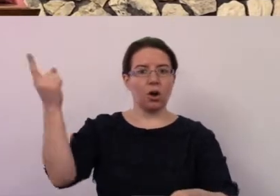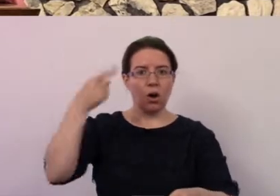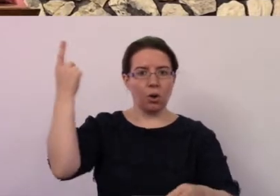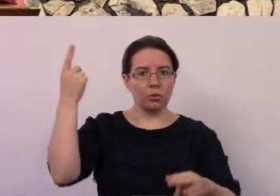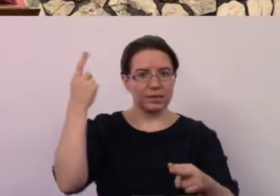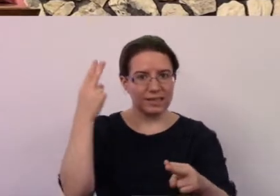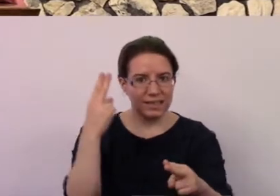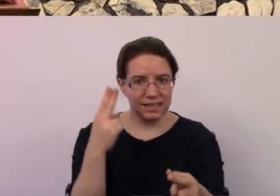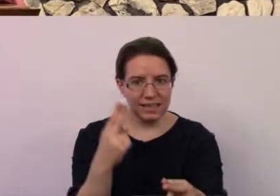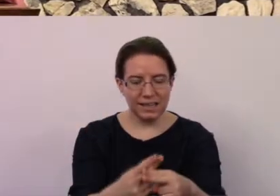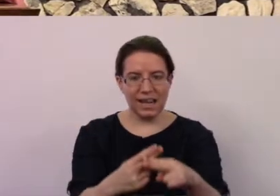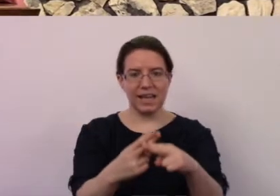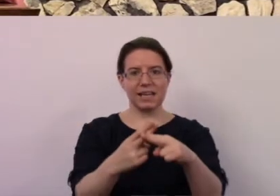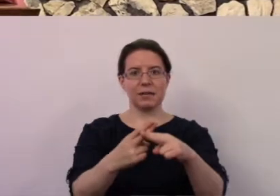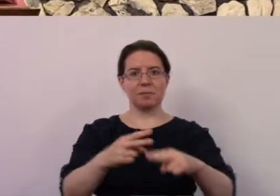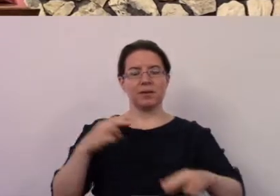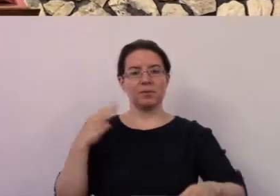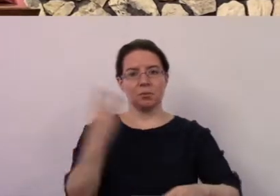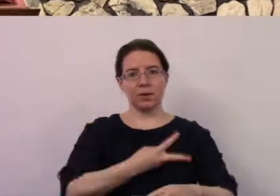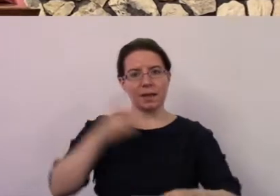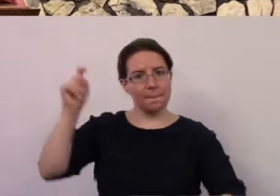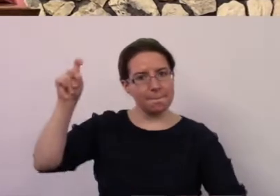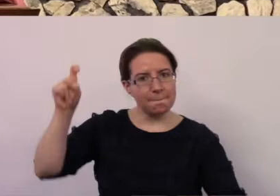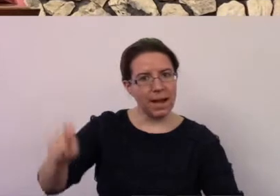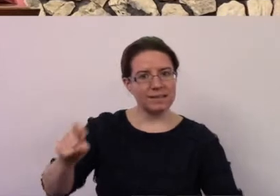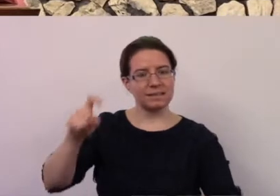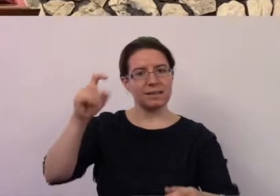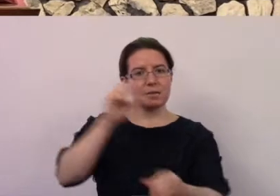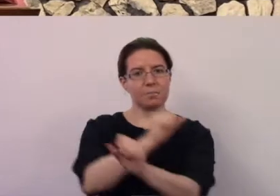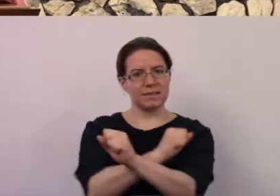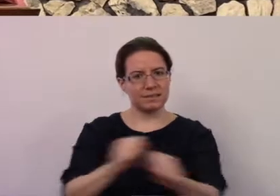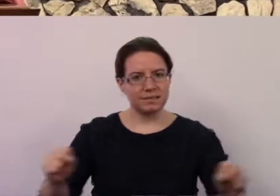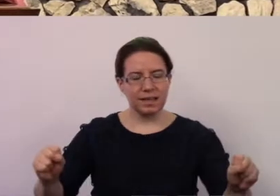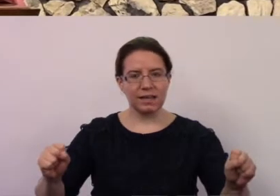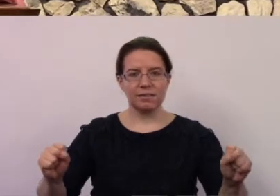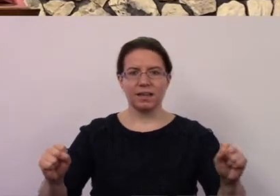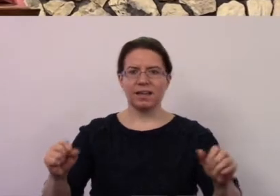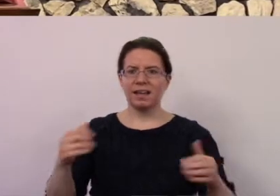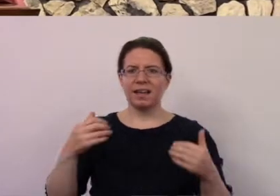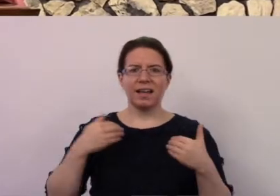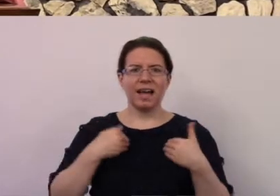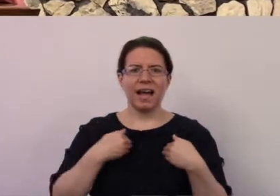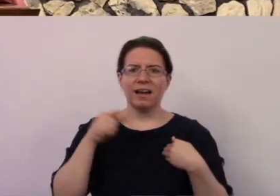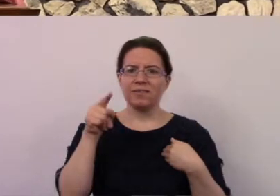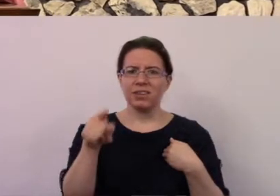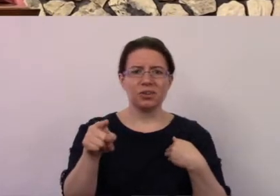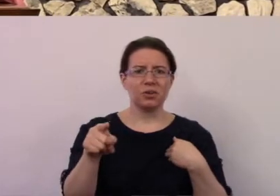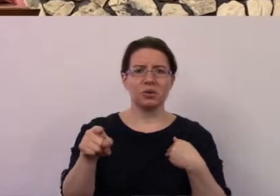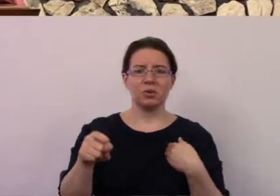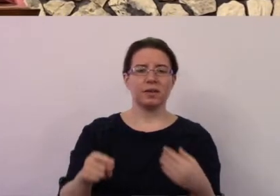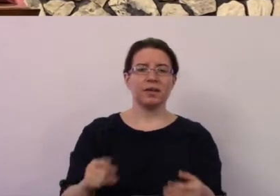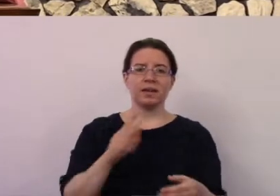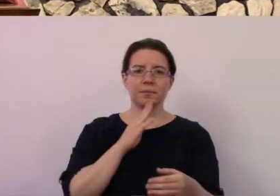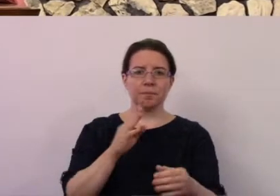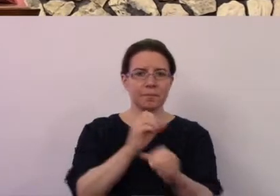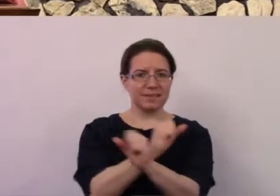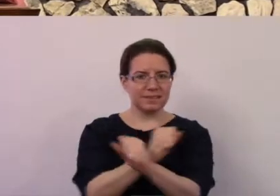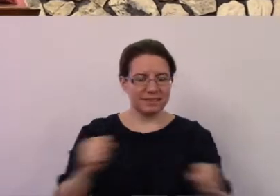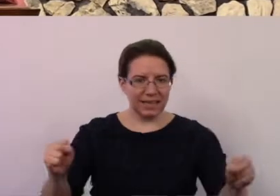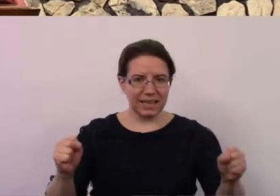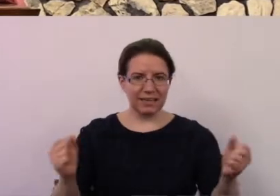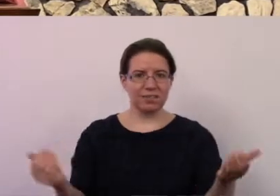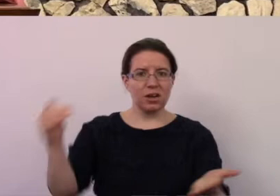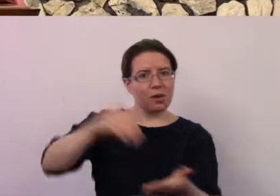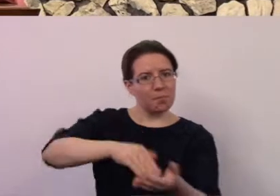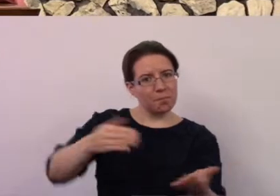name given among men whereby we must be saved. Amen. Oh,